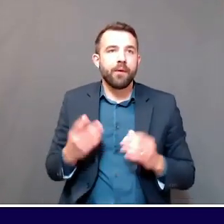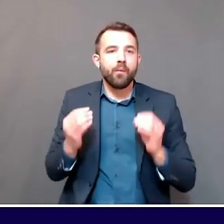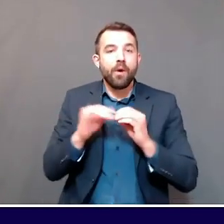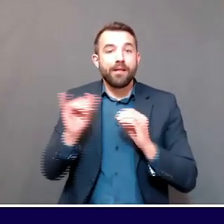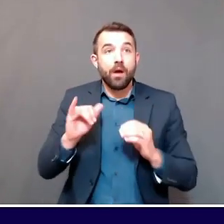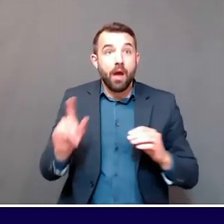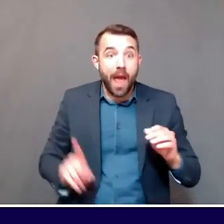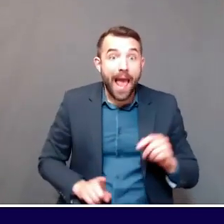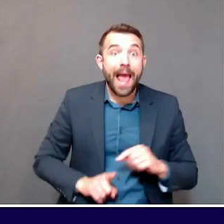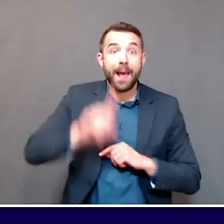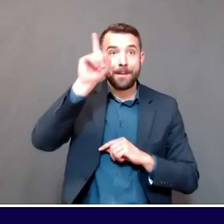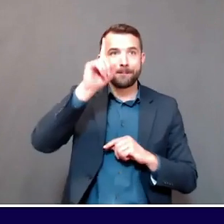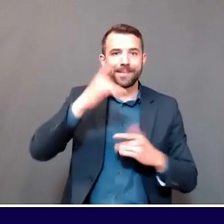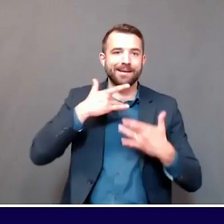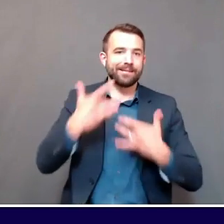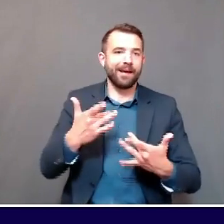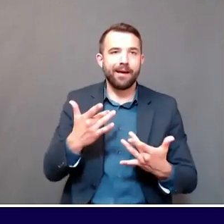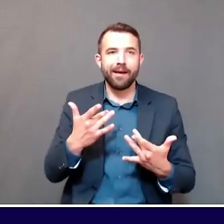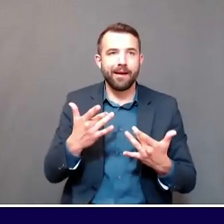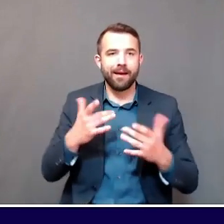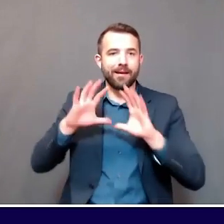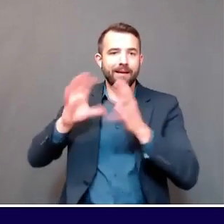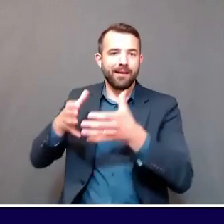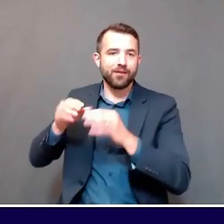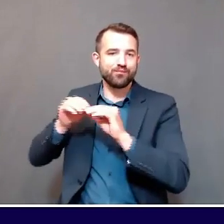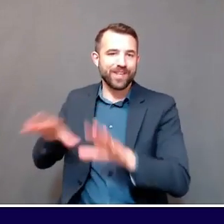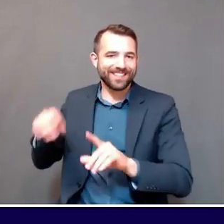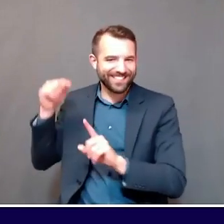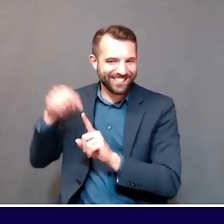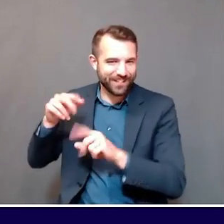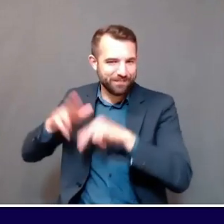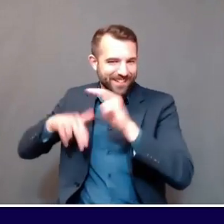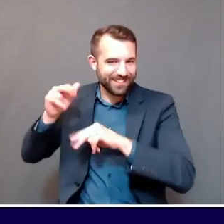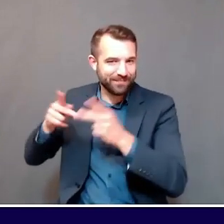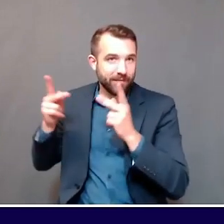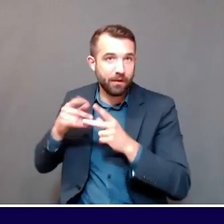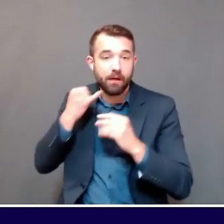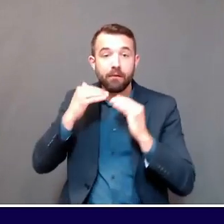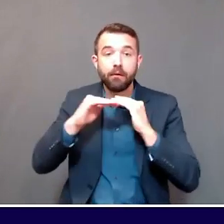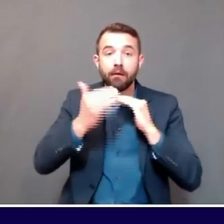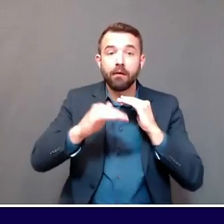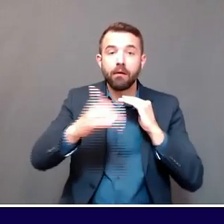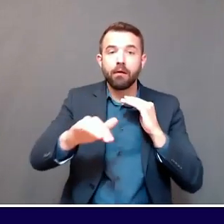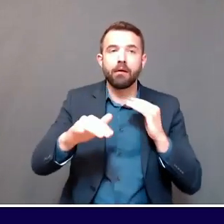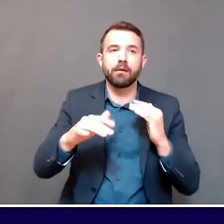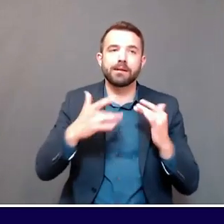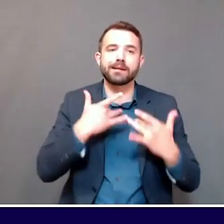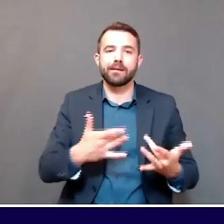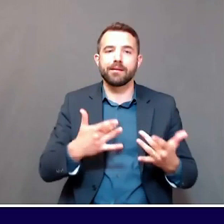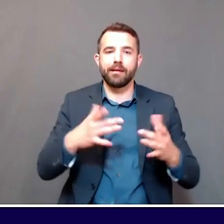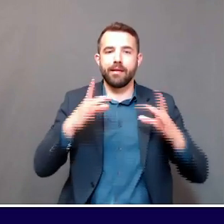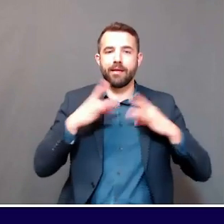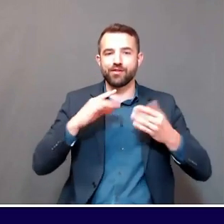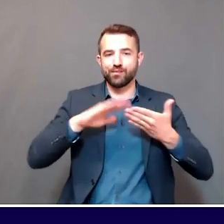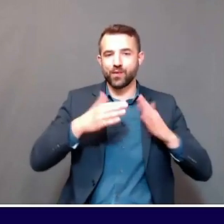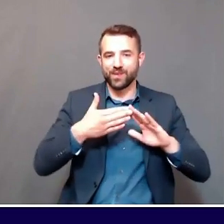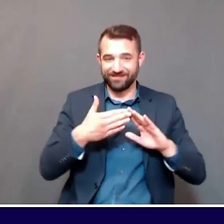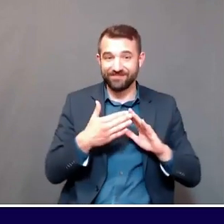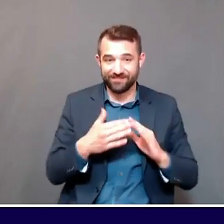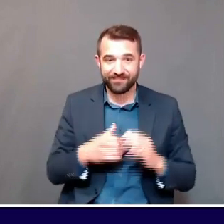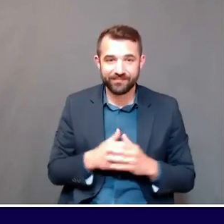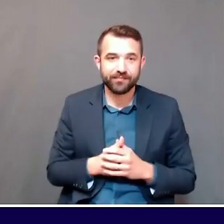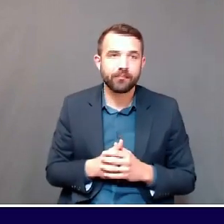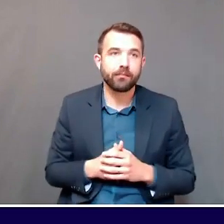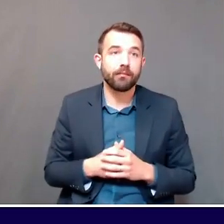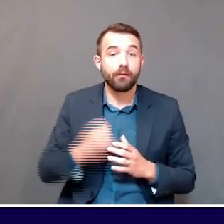sure, though. And in terms of your latter question, it's difficult to speculate